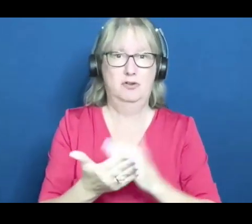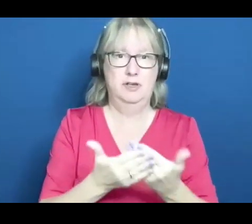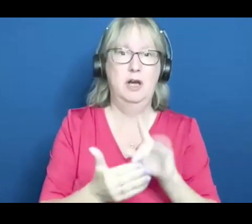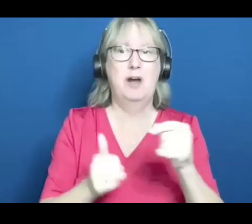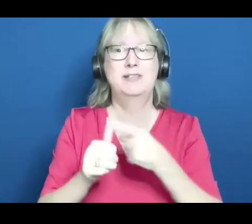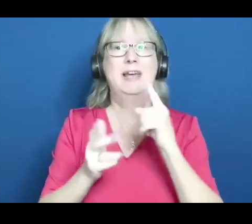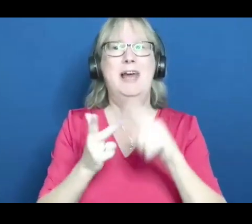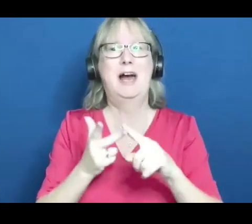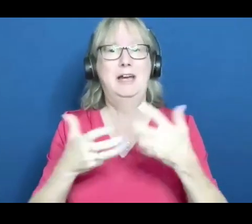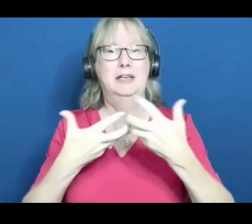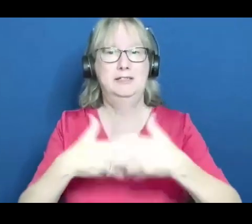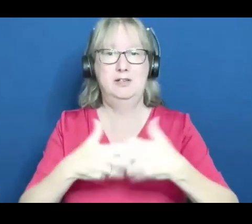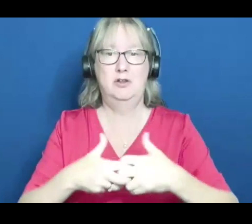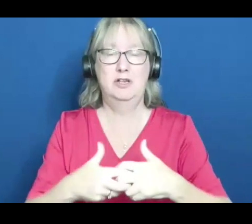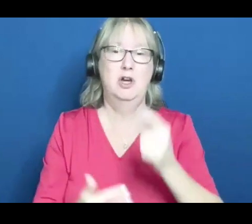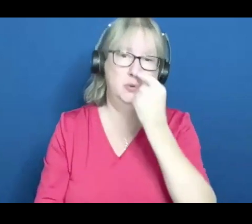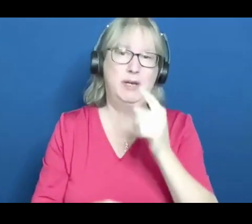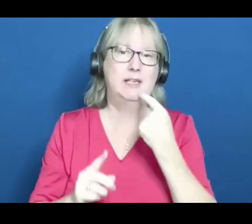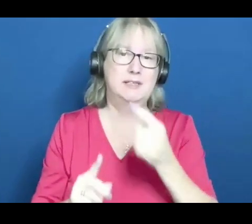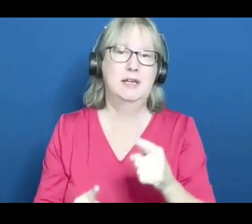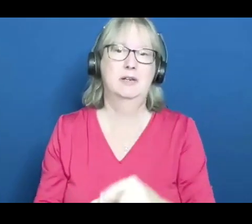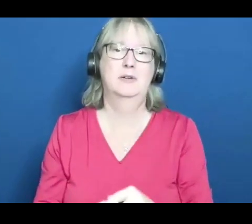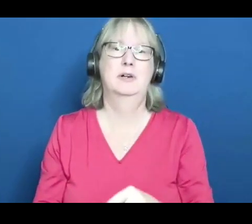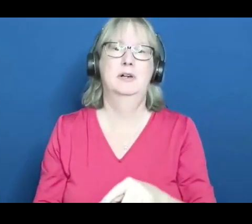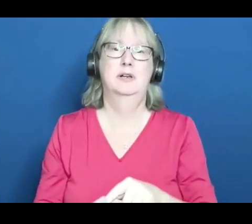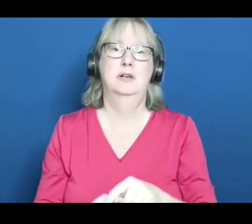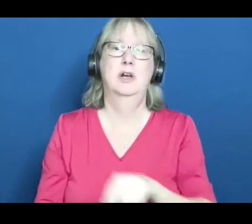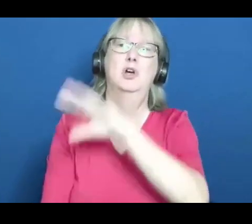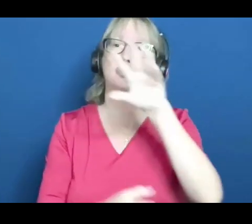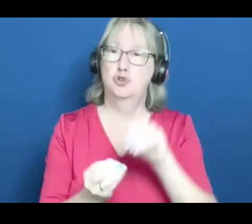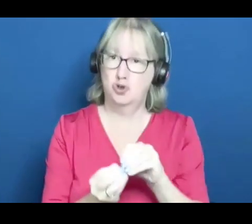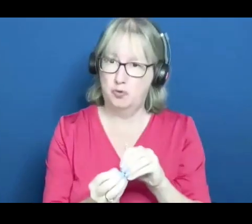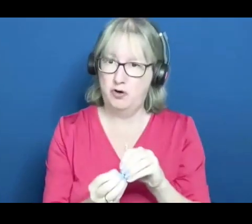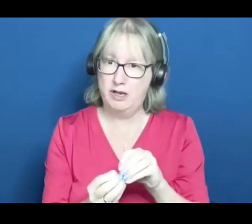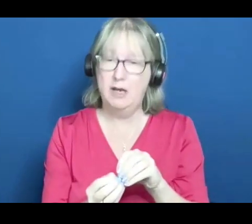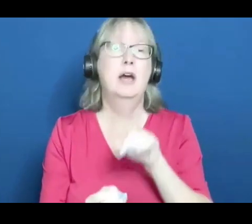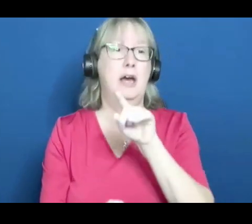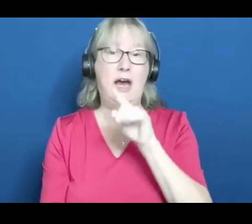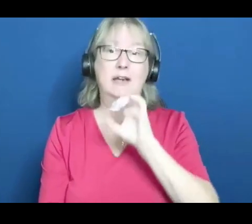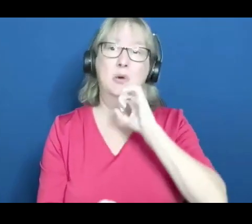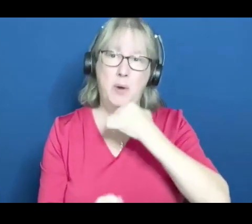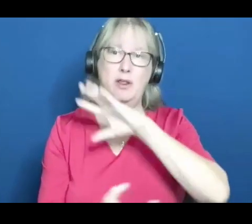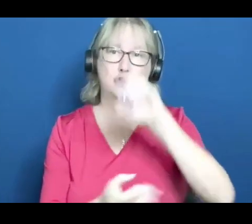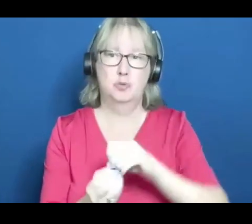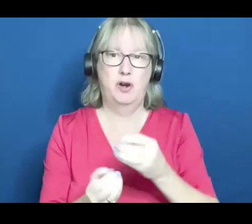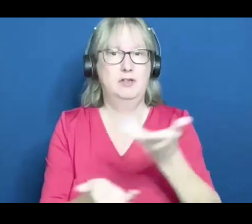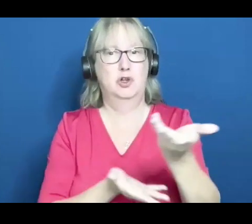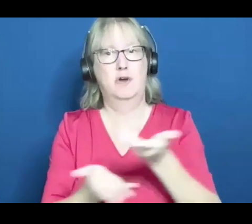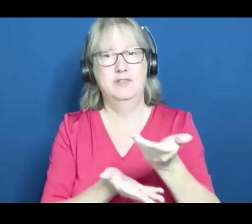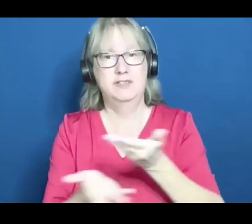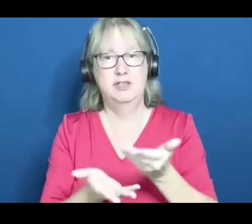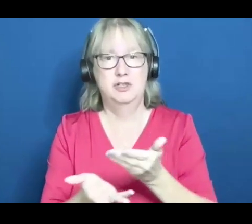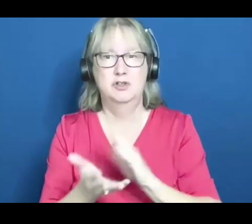guys. So you could actually say, give me a summary of that conversation, and it'll summarize what you've just had in a meeting, giving